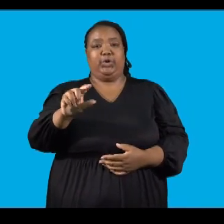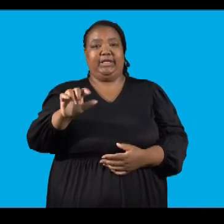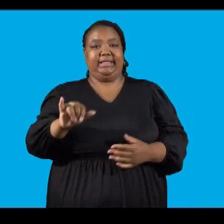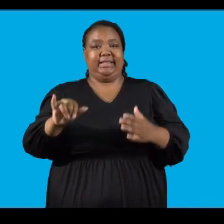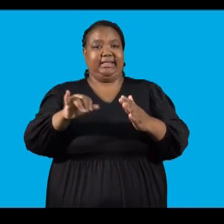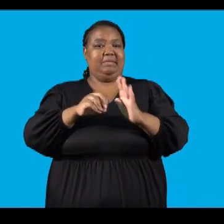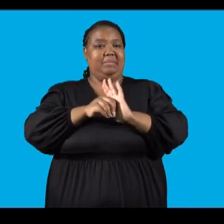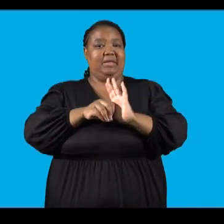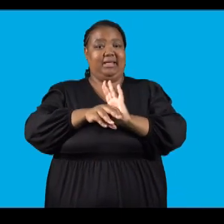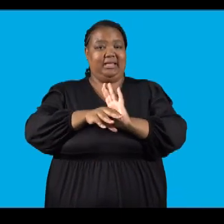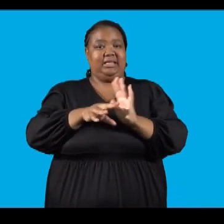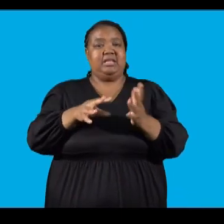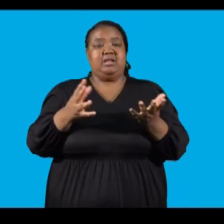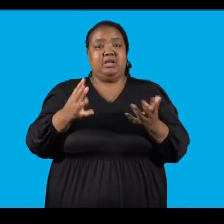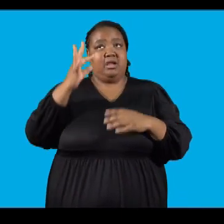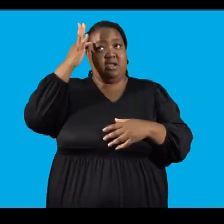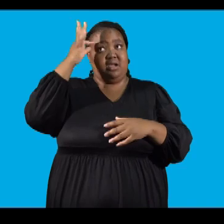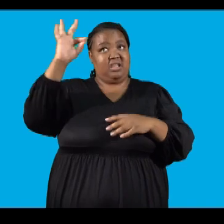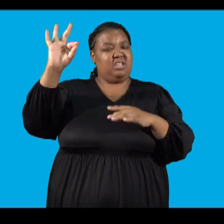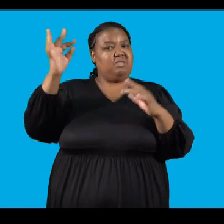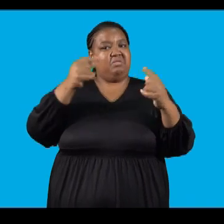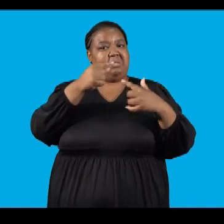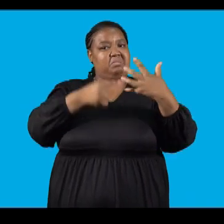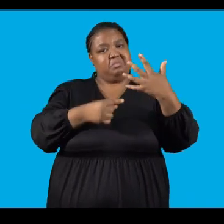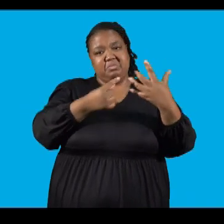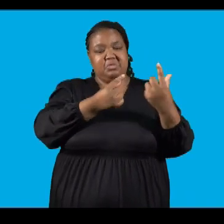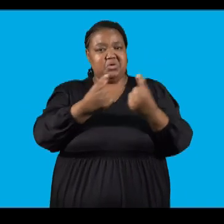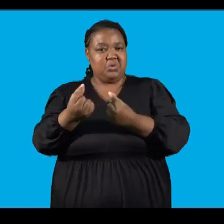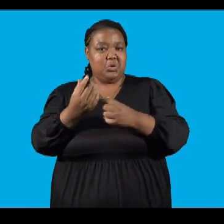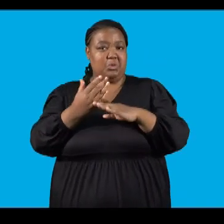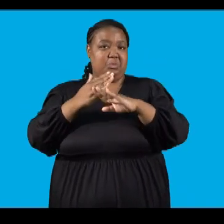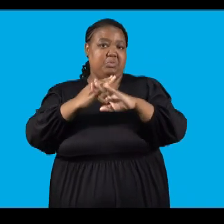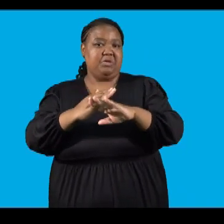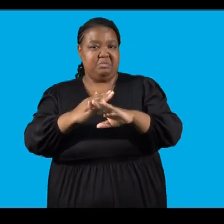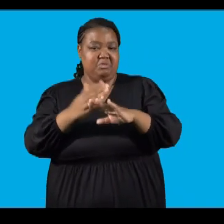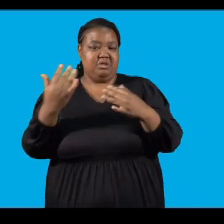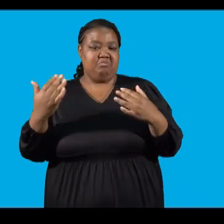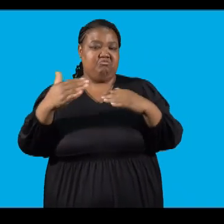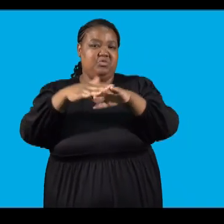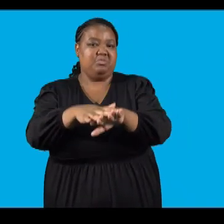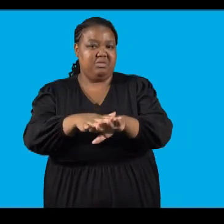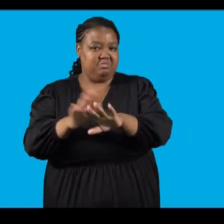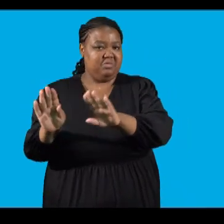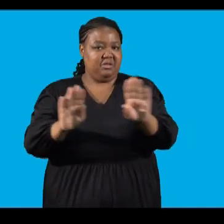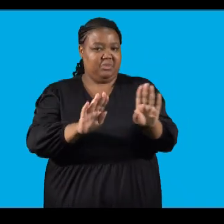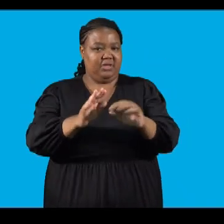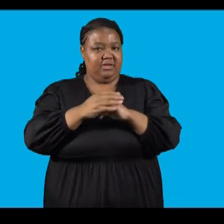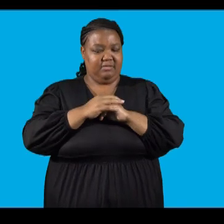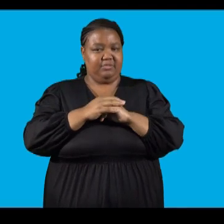market? So what measures can be taken by the government to prevent such